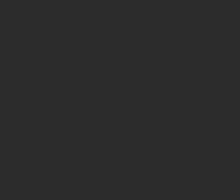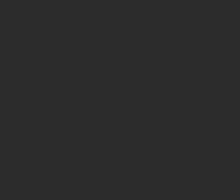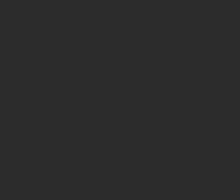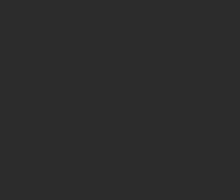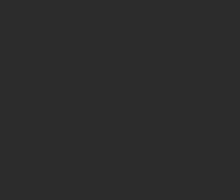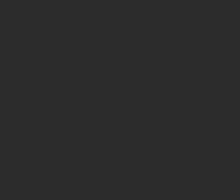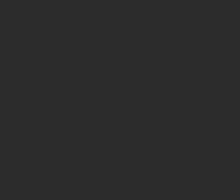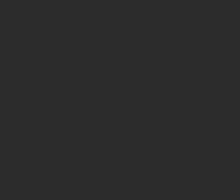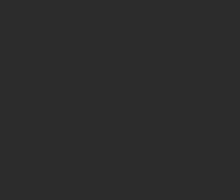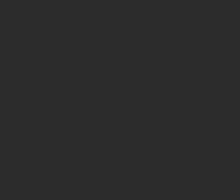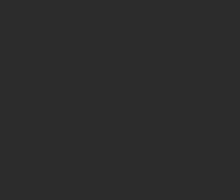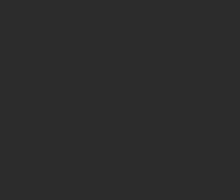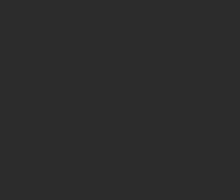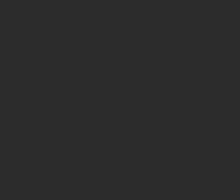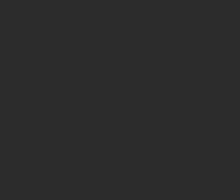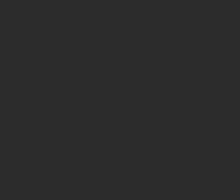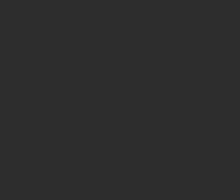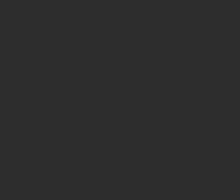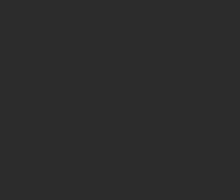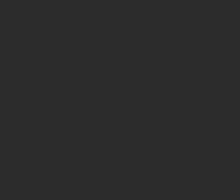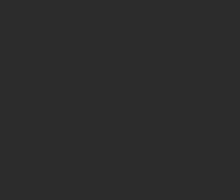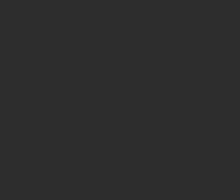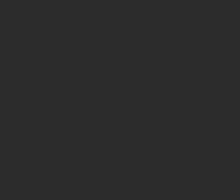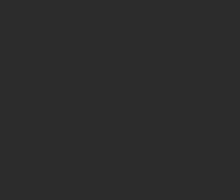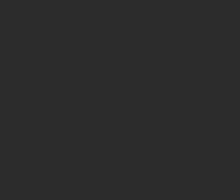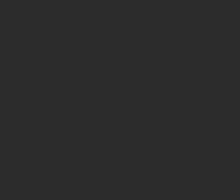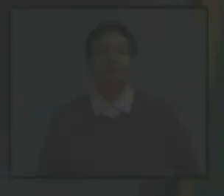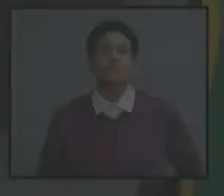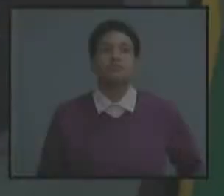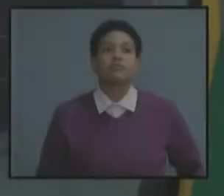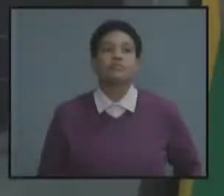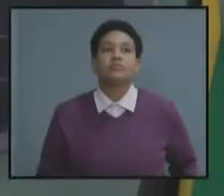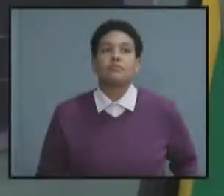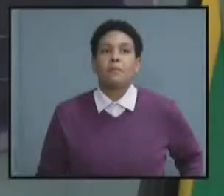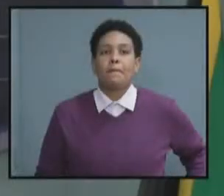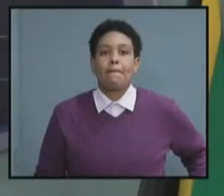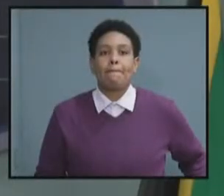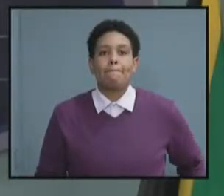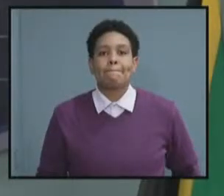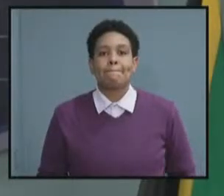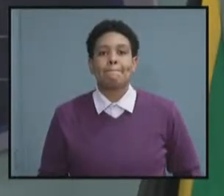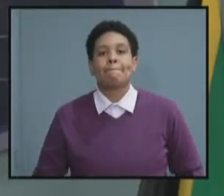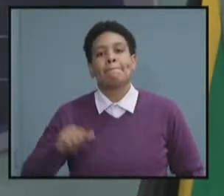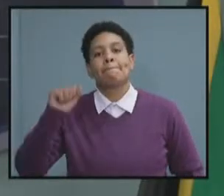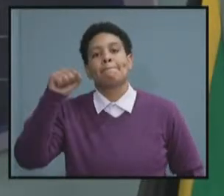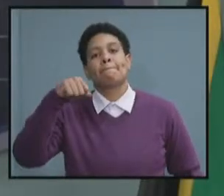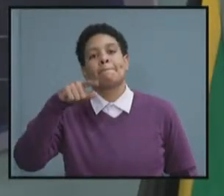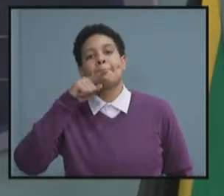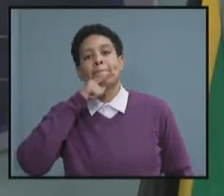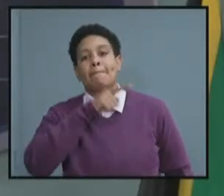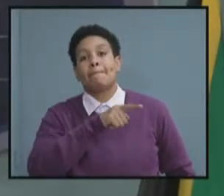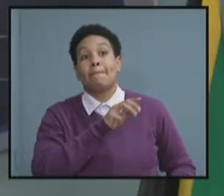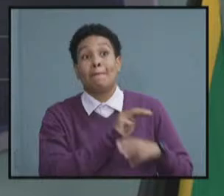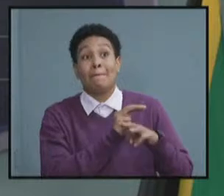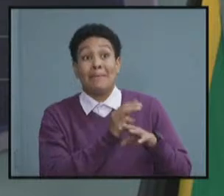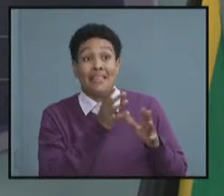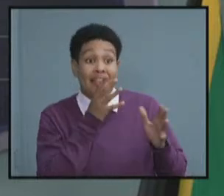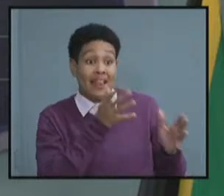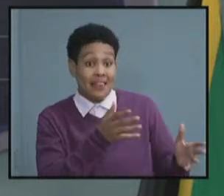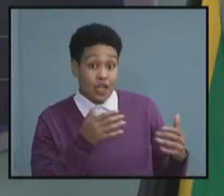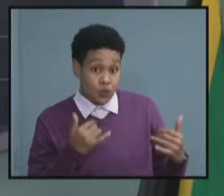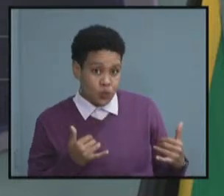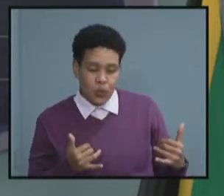directive for those parents? Yeah. the minister isn't here with me